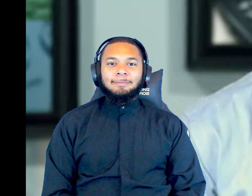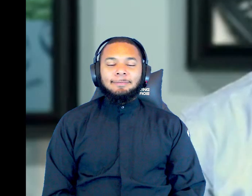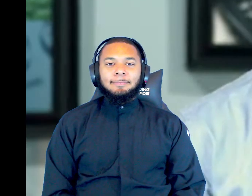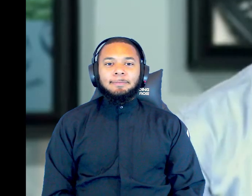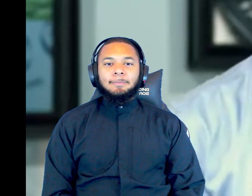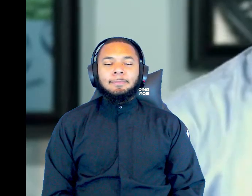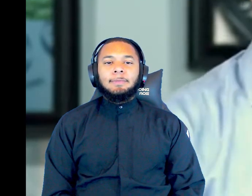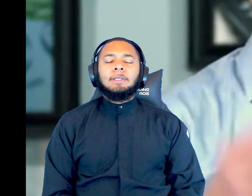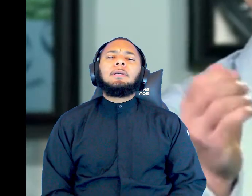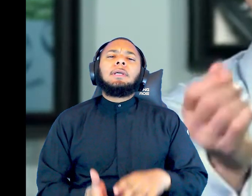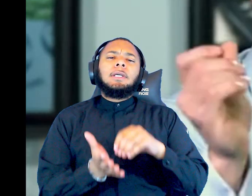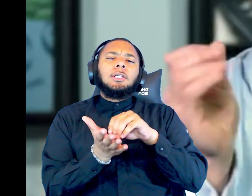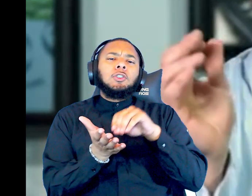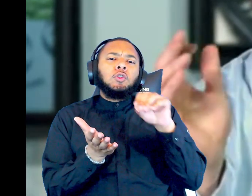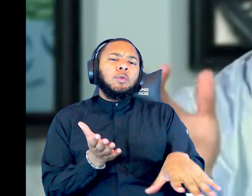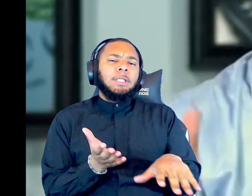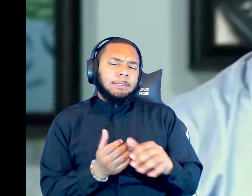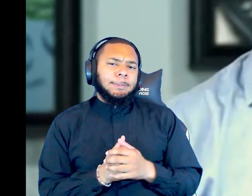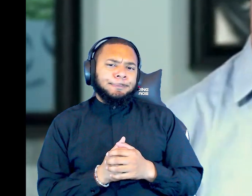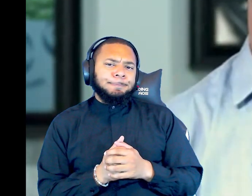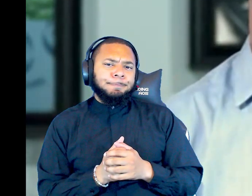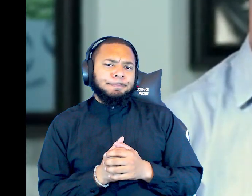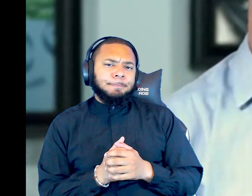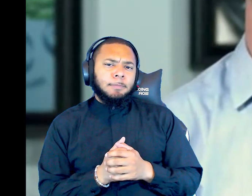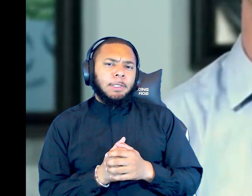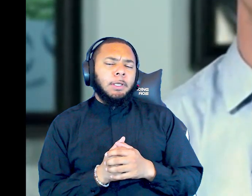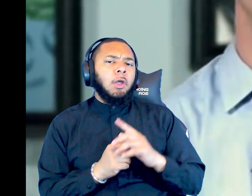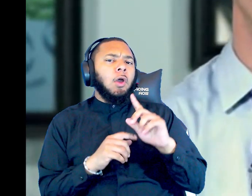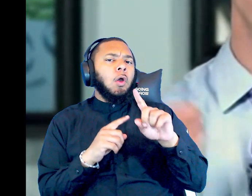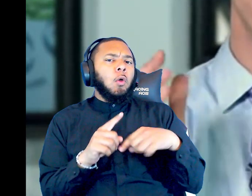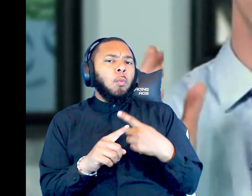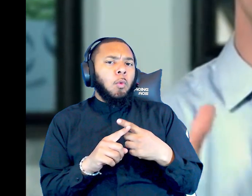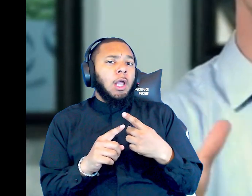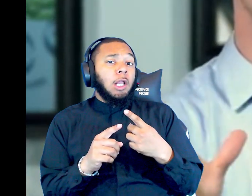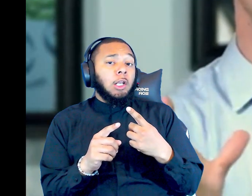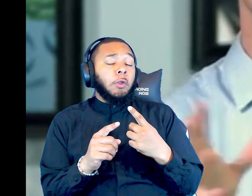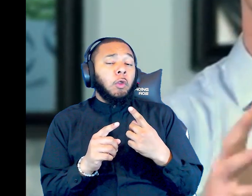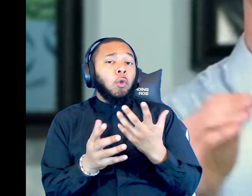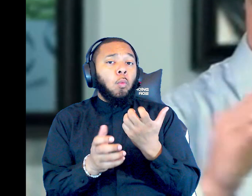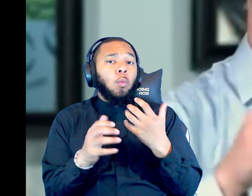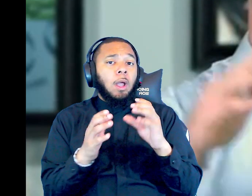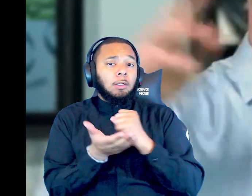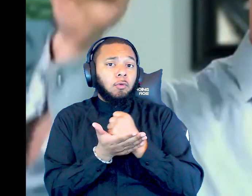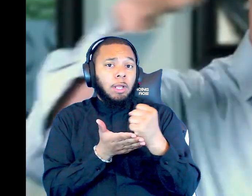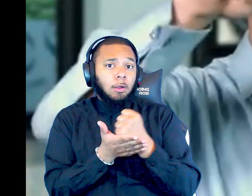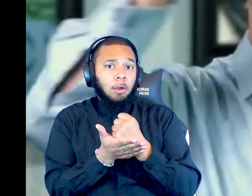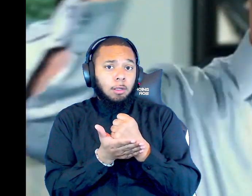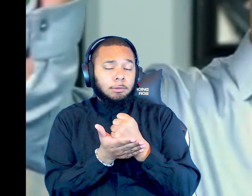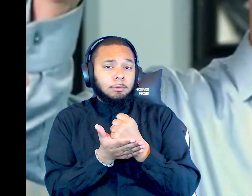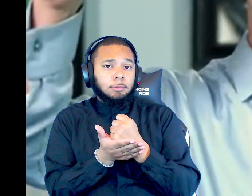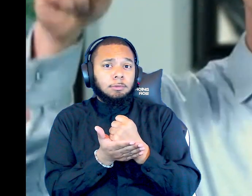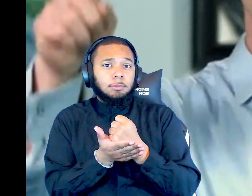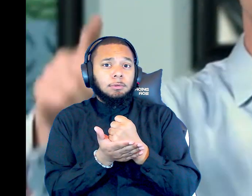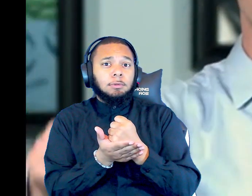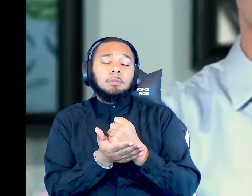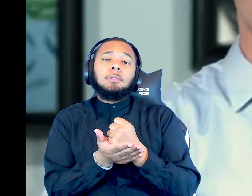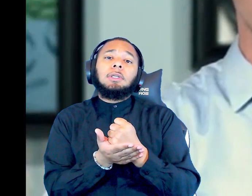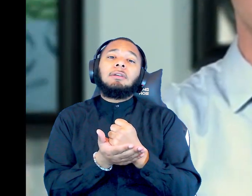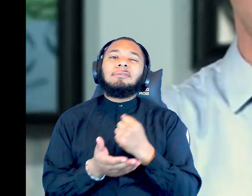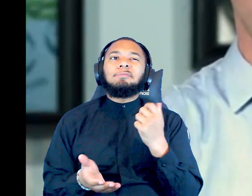So students, when you go to get a credit card, one of the things that is going to be featured on this really